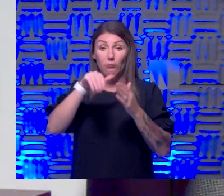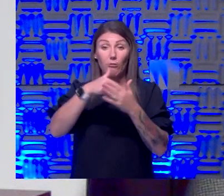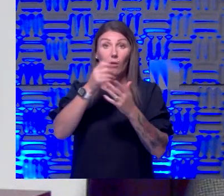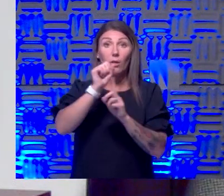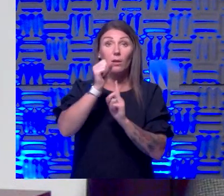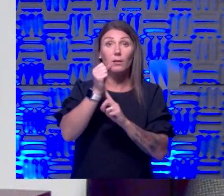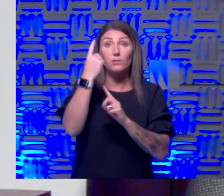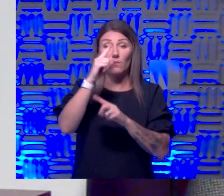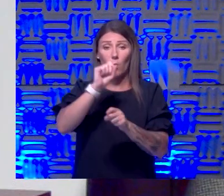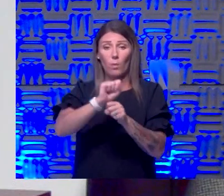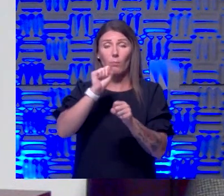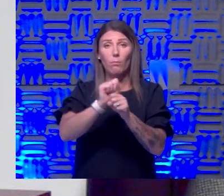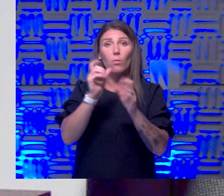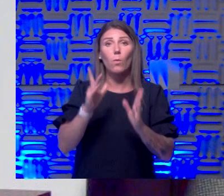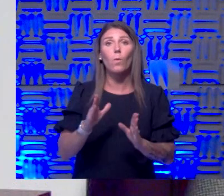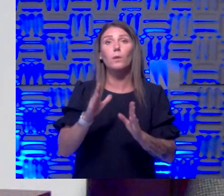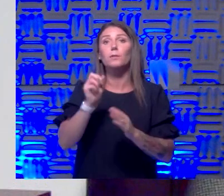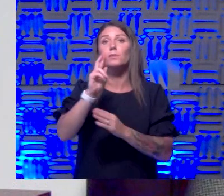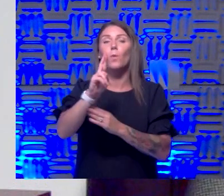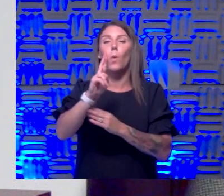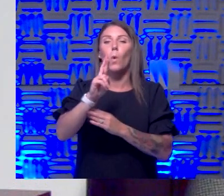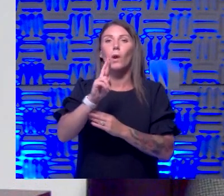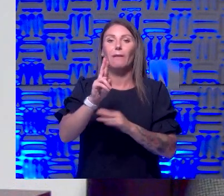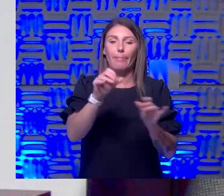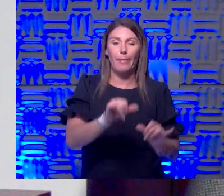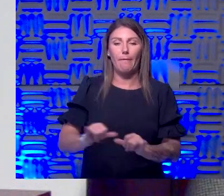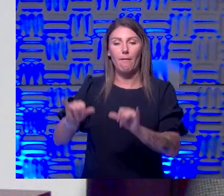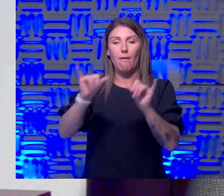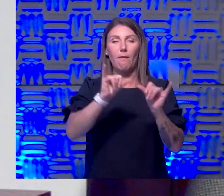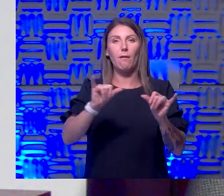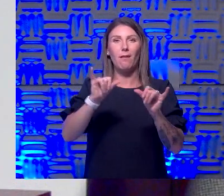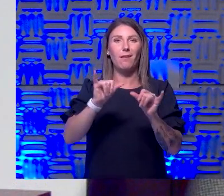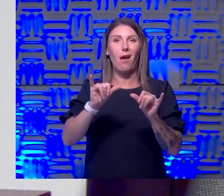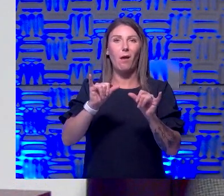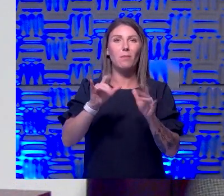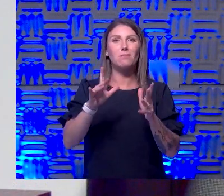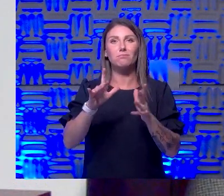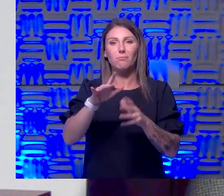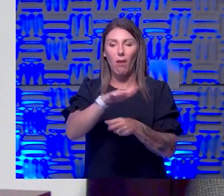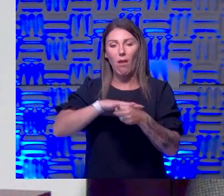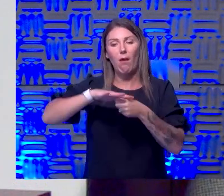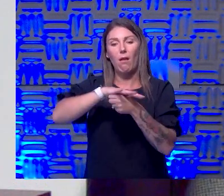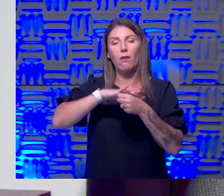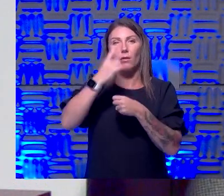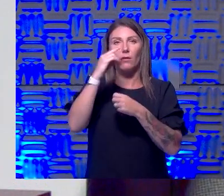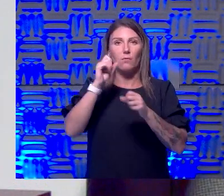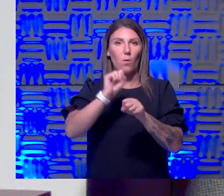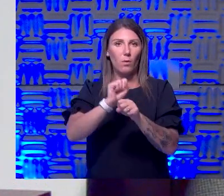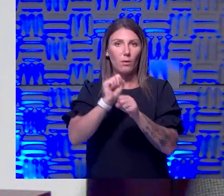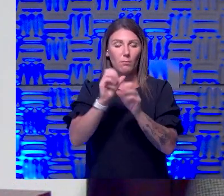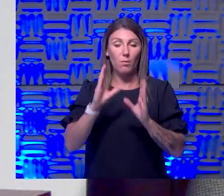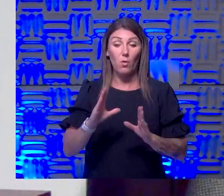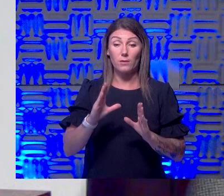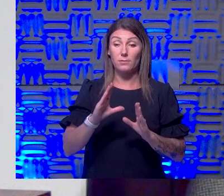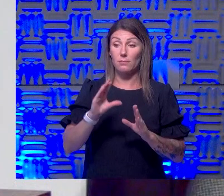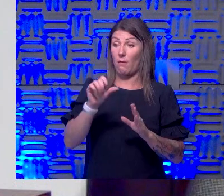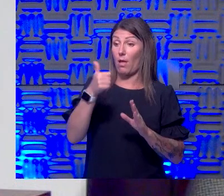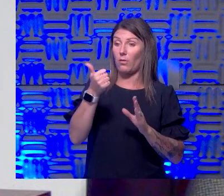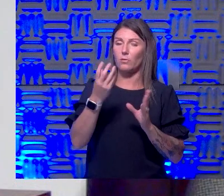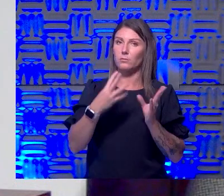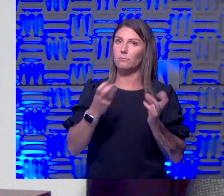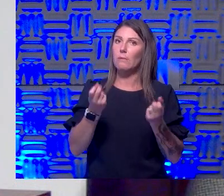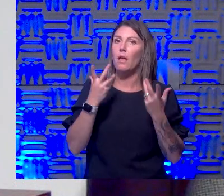their employees or at least in the common areas for their employees. And many others already encourage